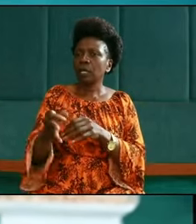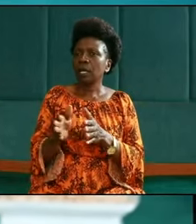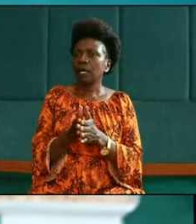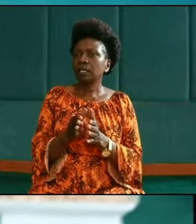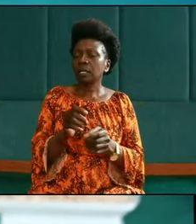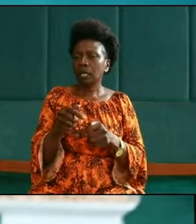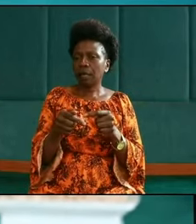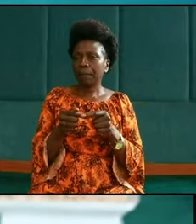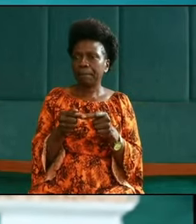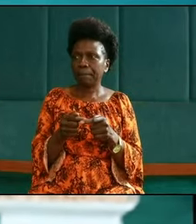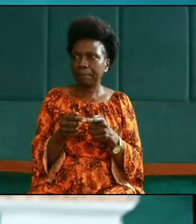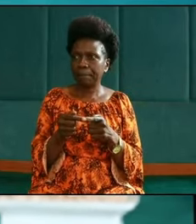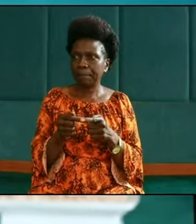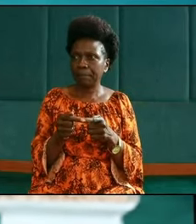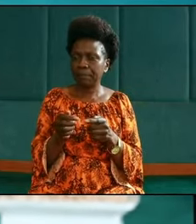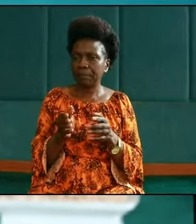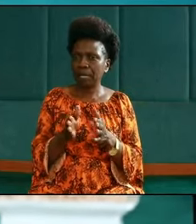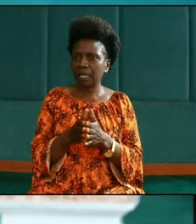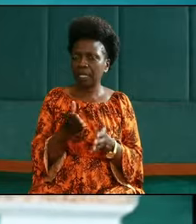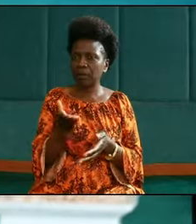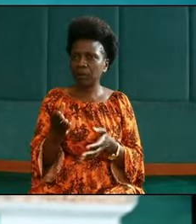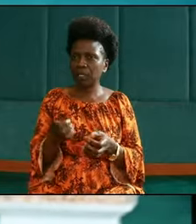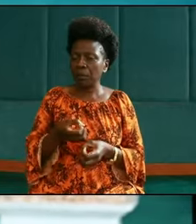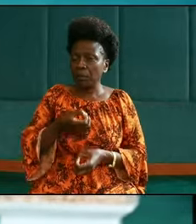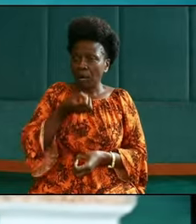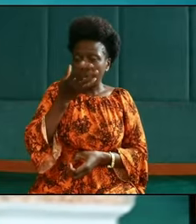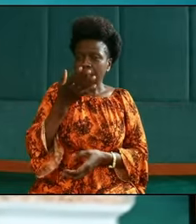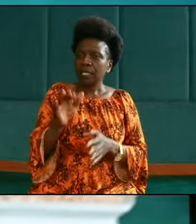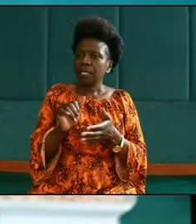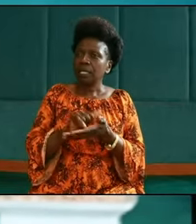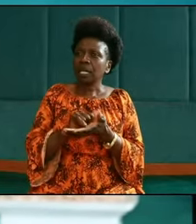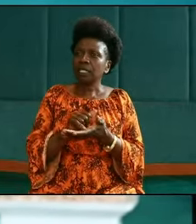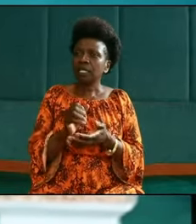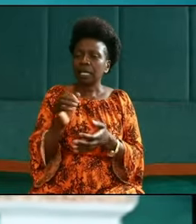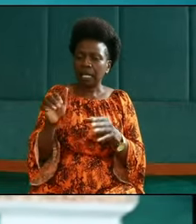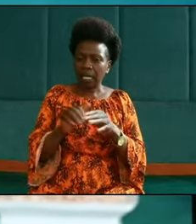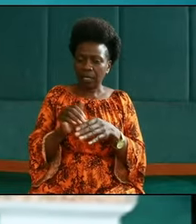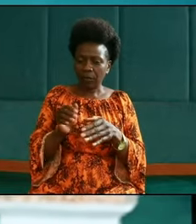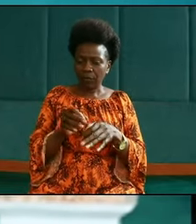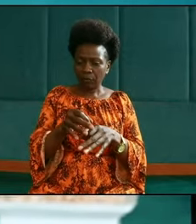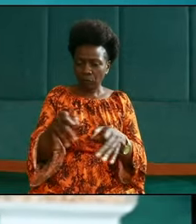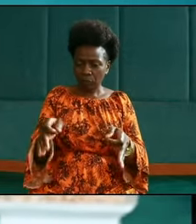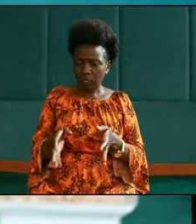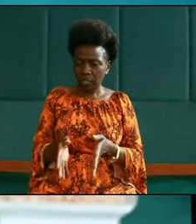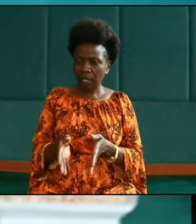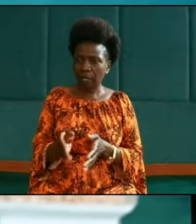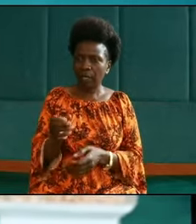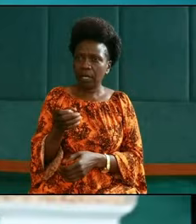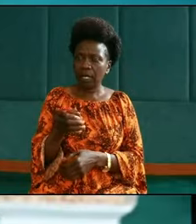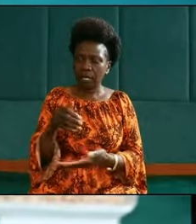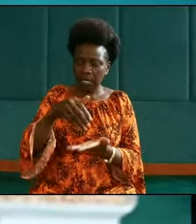and they came and they were surprised that in front, at